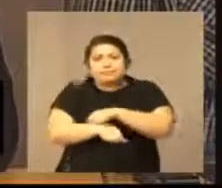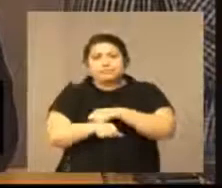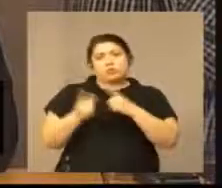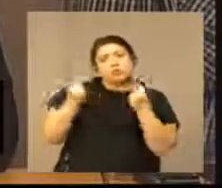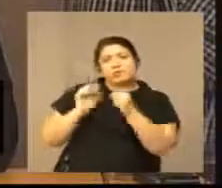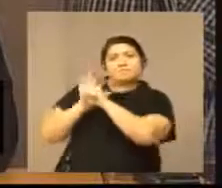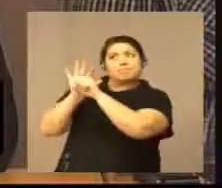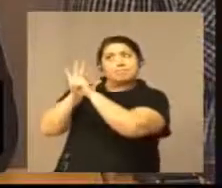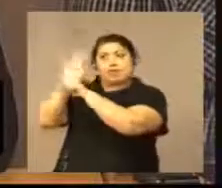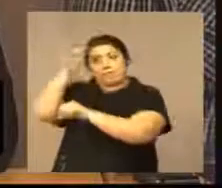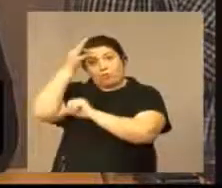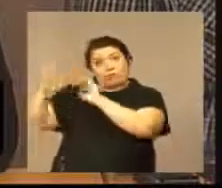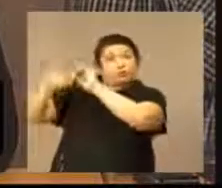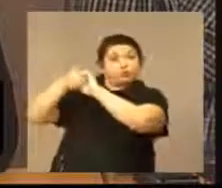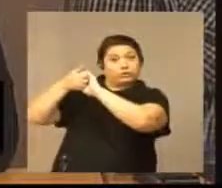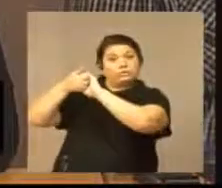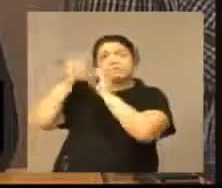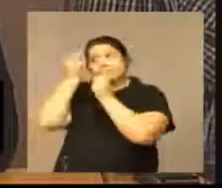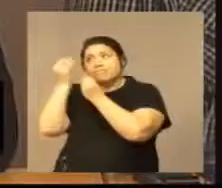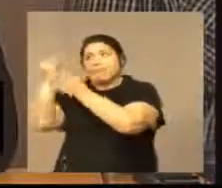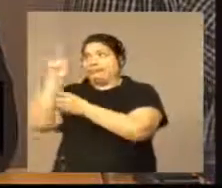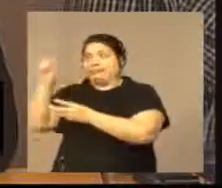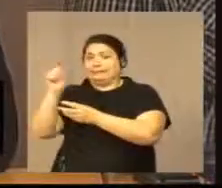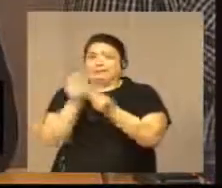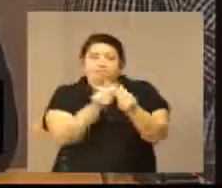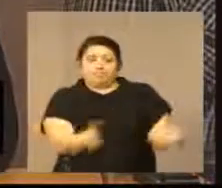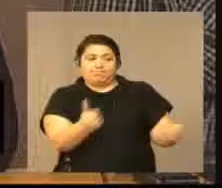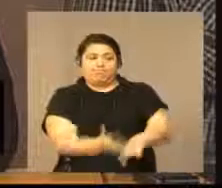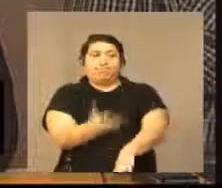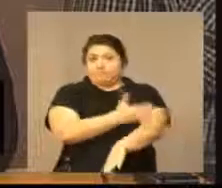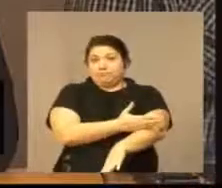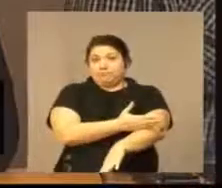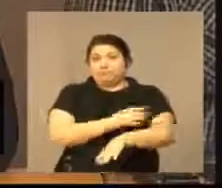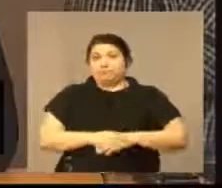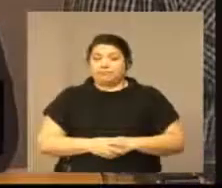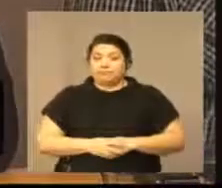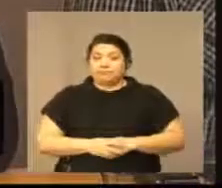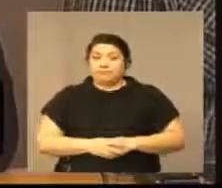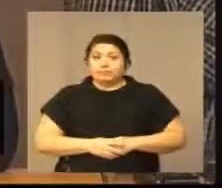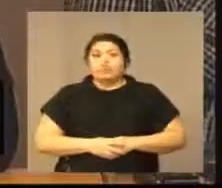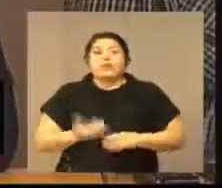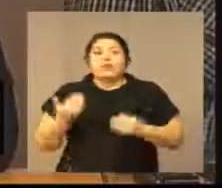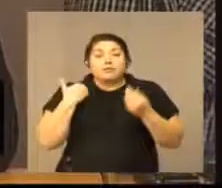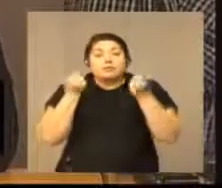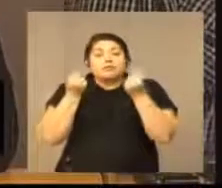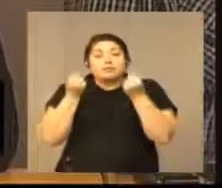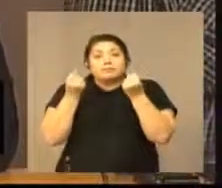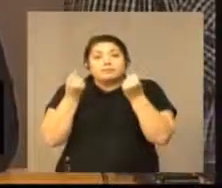federal partners to address this serious issue. Though there is so much